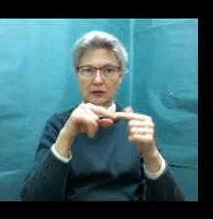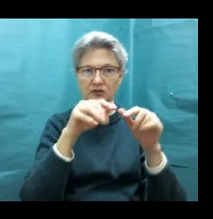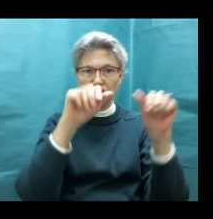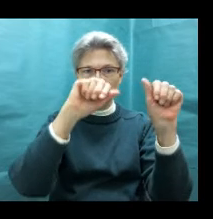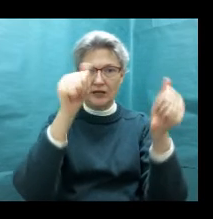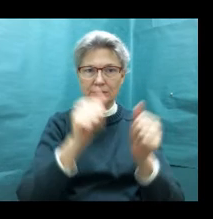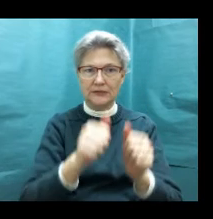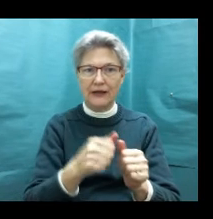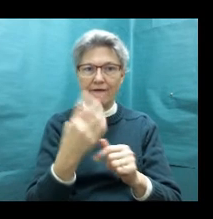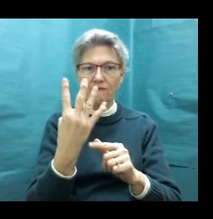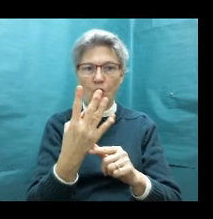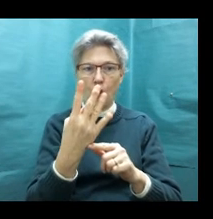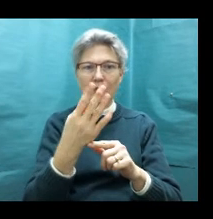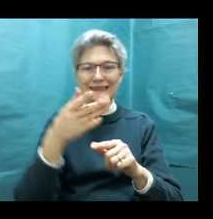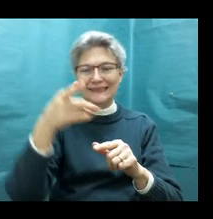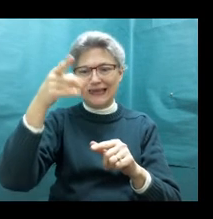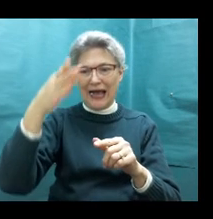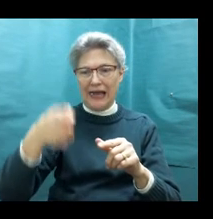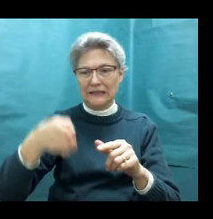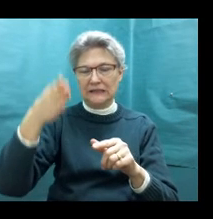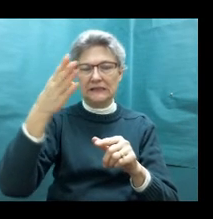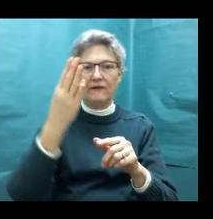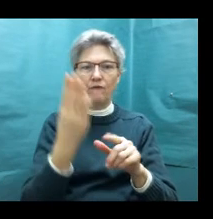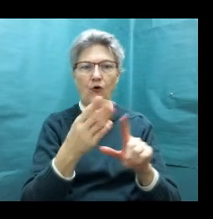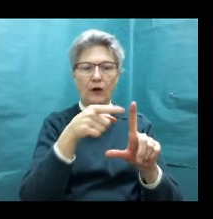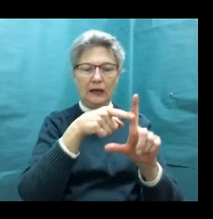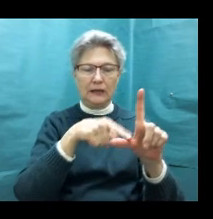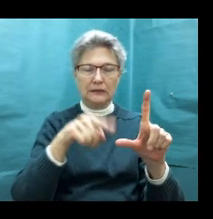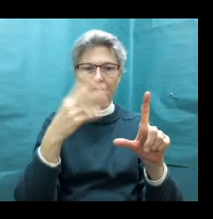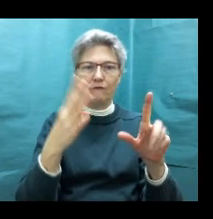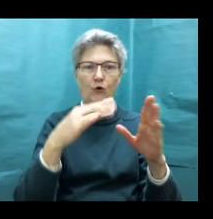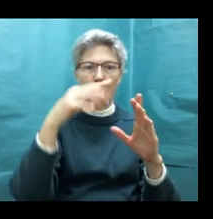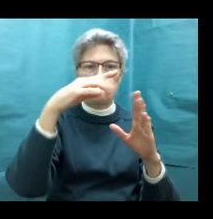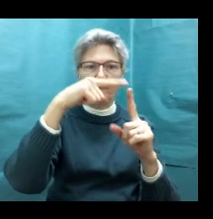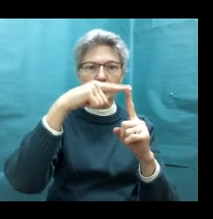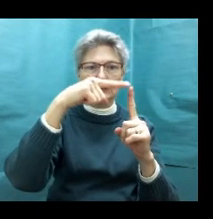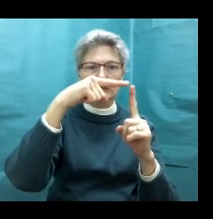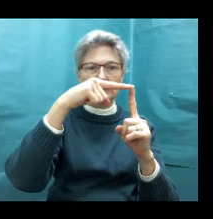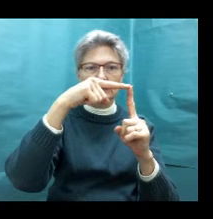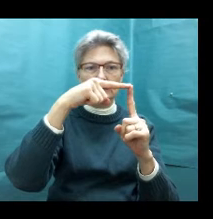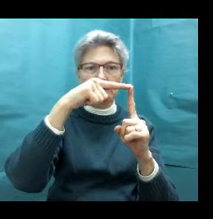sides, 4 angles, and 4 vertices.